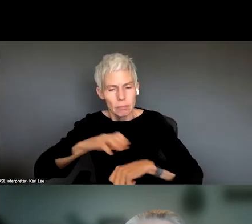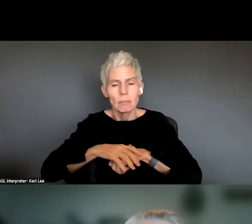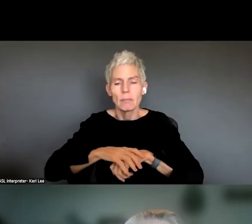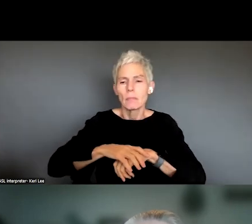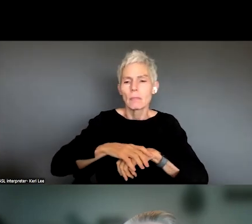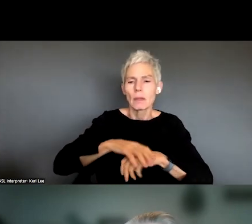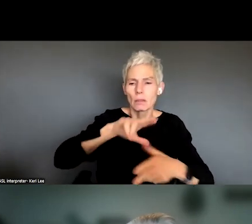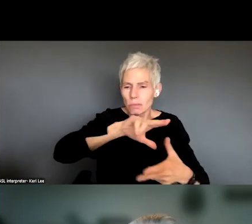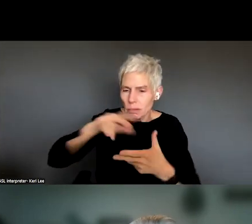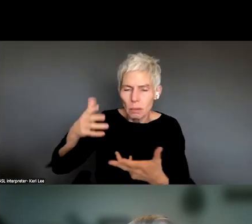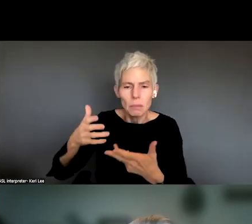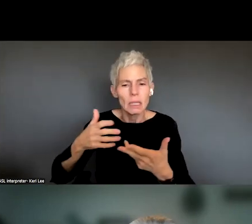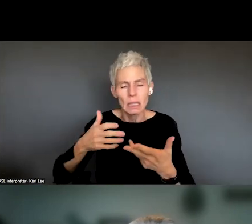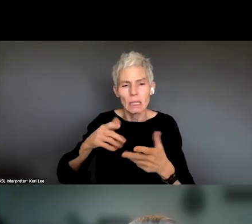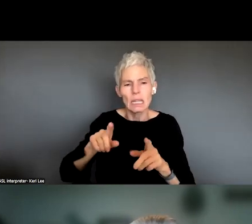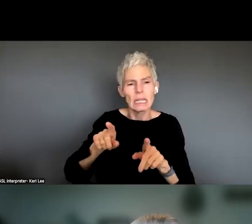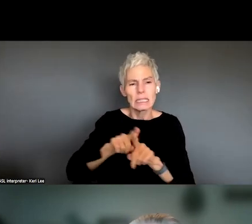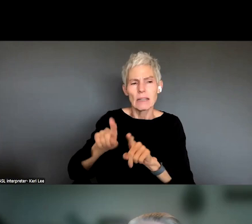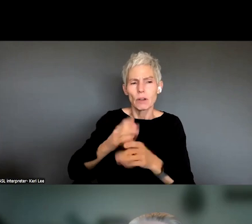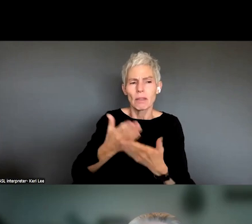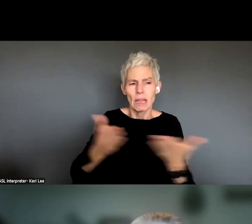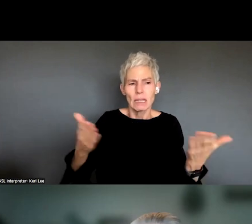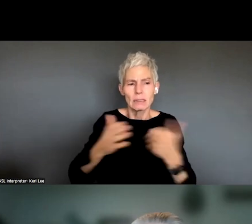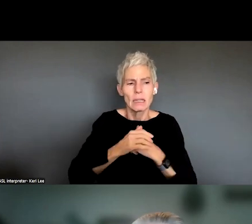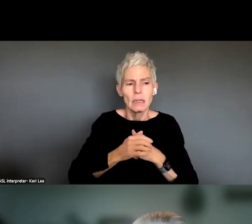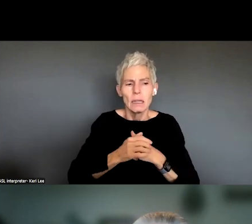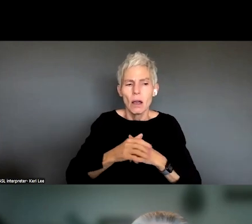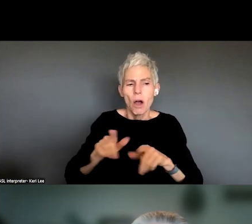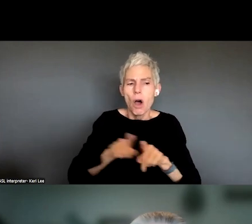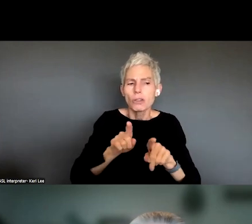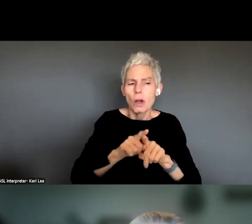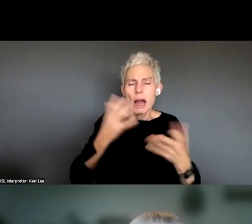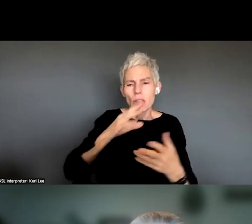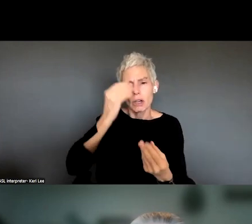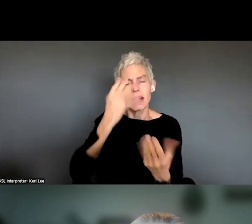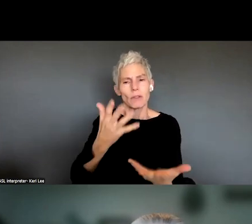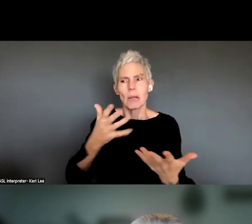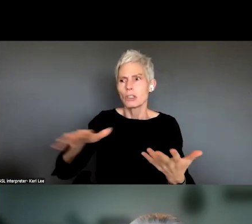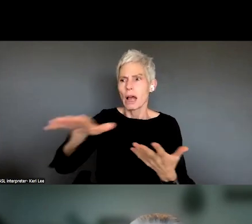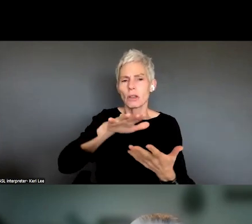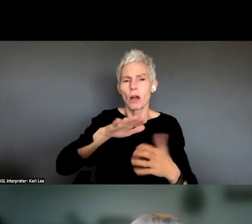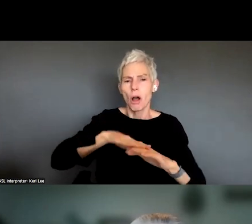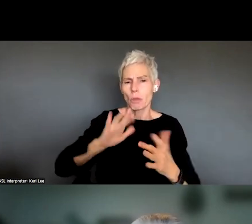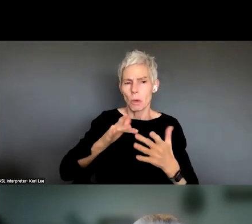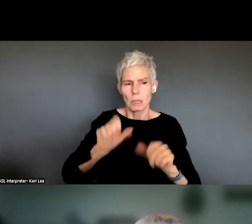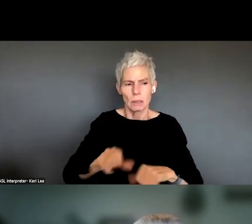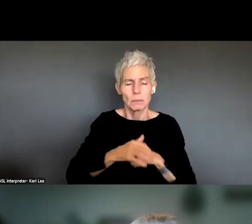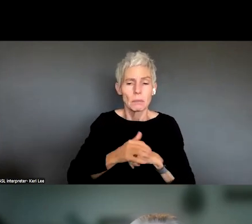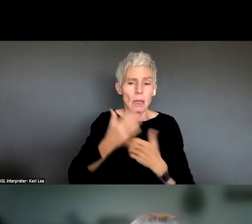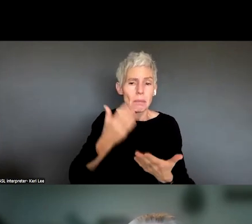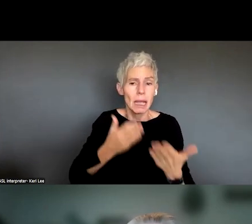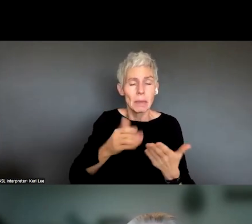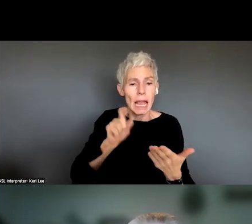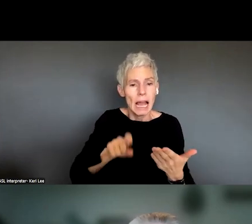the Red Cross app does have some information on various scenarios, and there's other information out there on the web as well. You know, you might have to do things